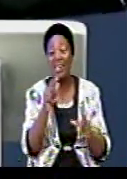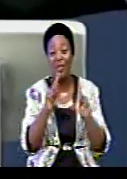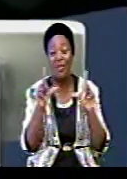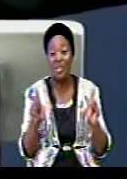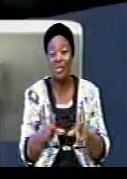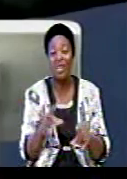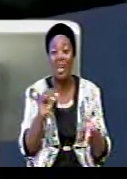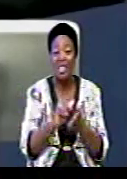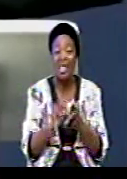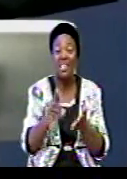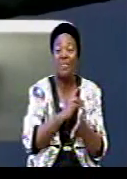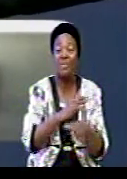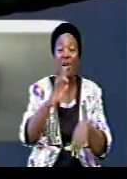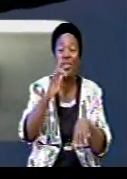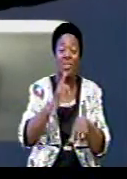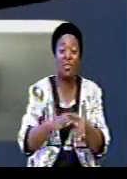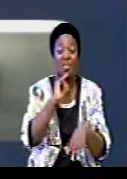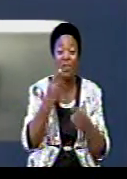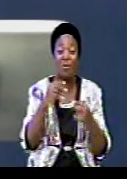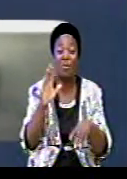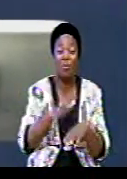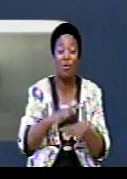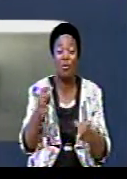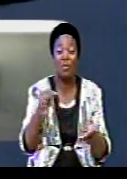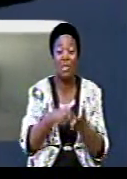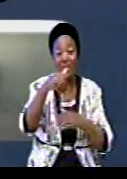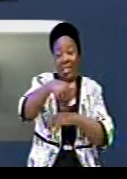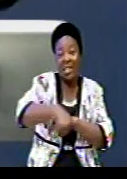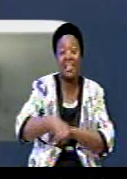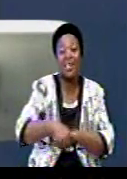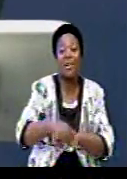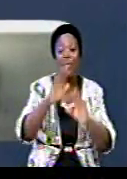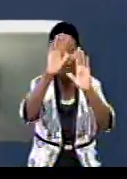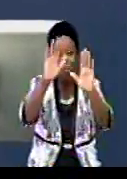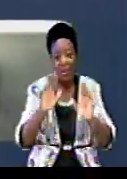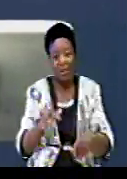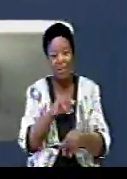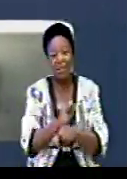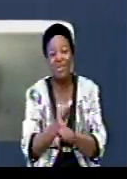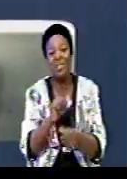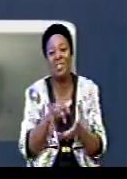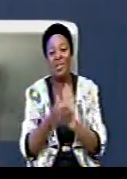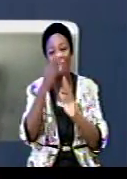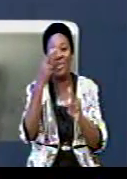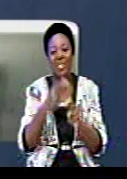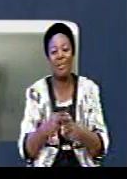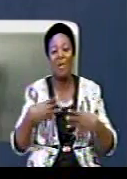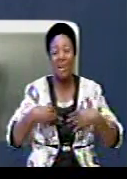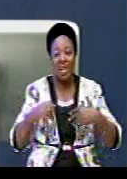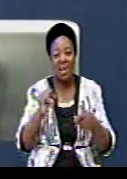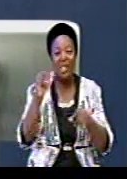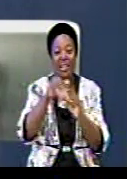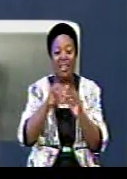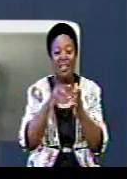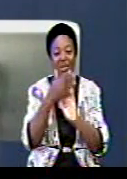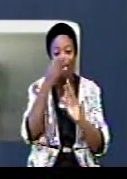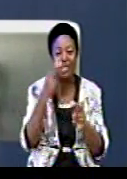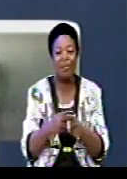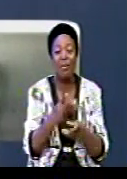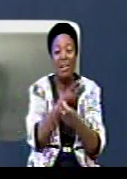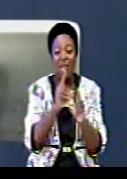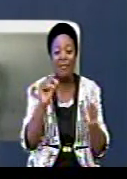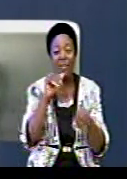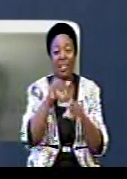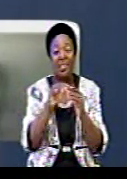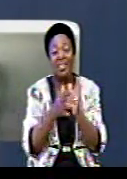we give you thanks. We give you praise because your attention is